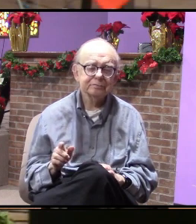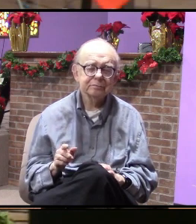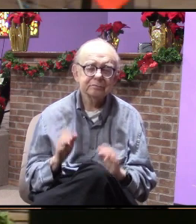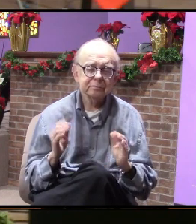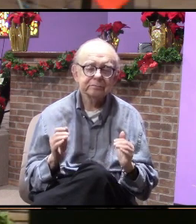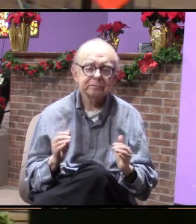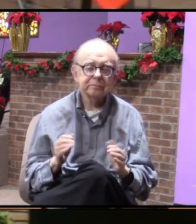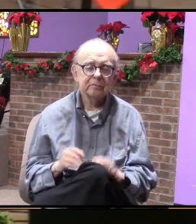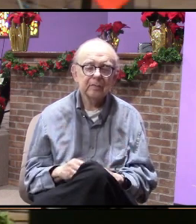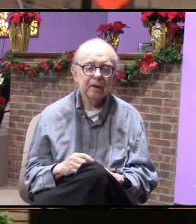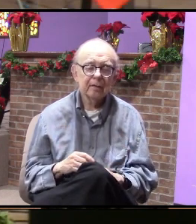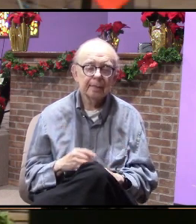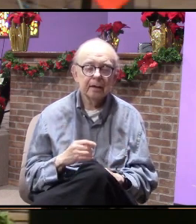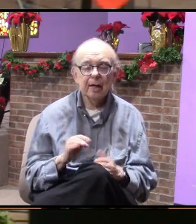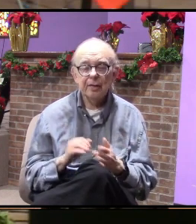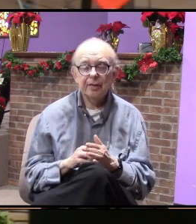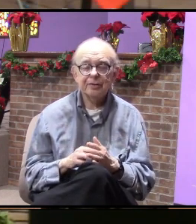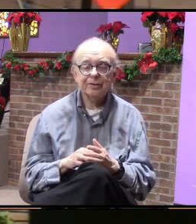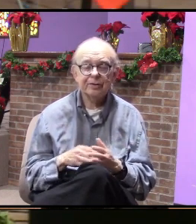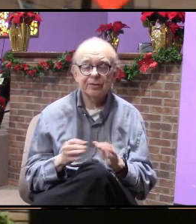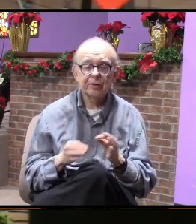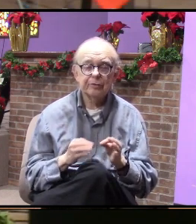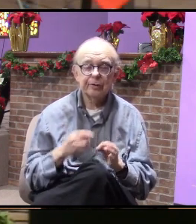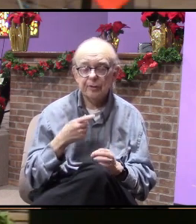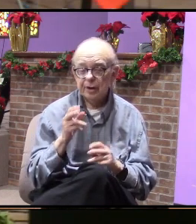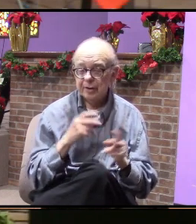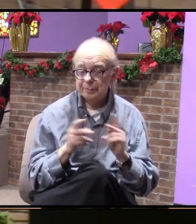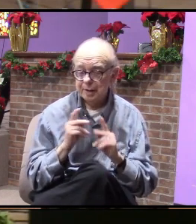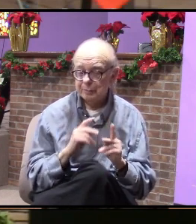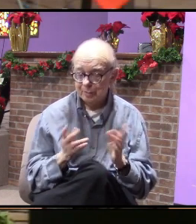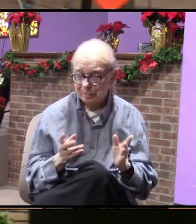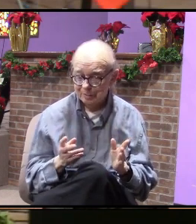it won't. You understand as we do this.